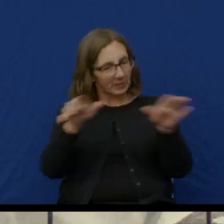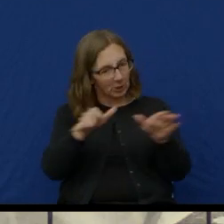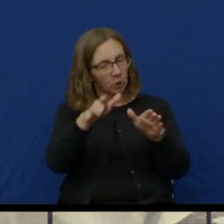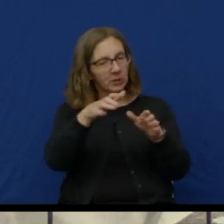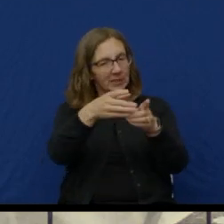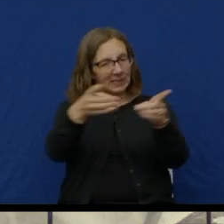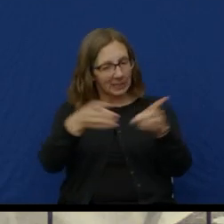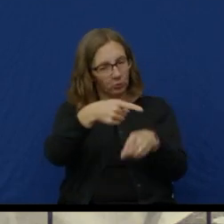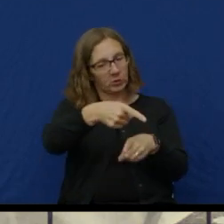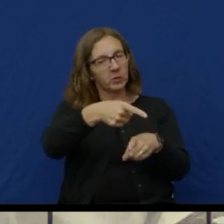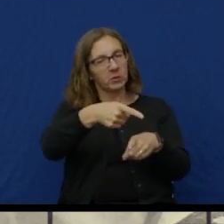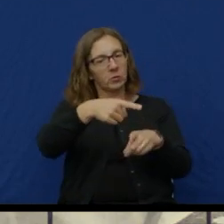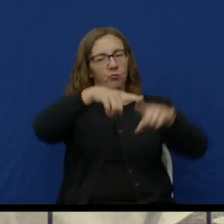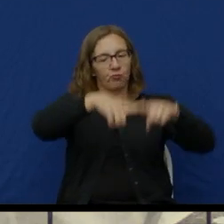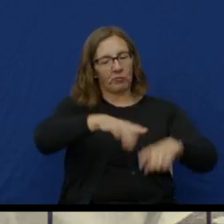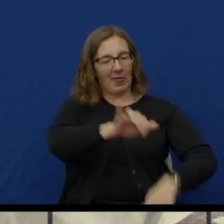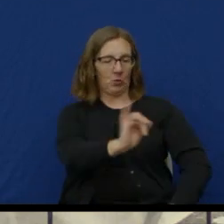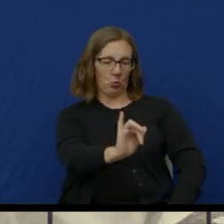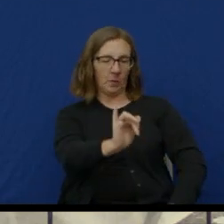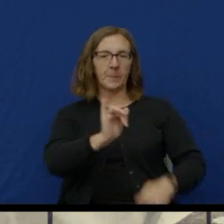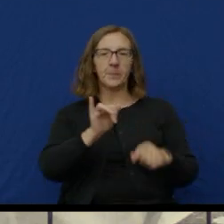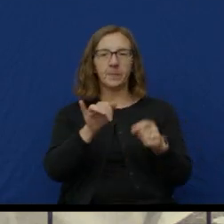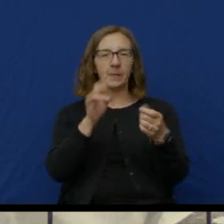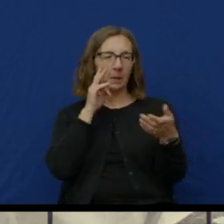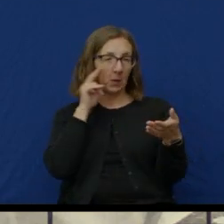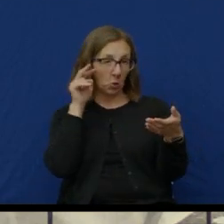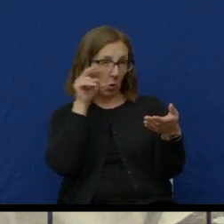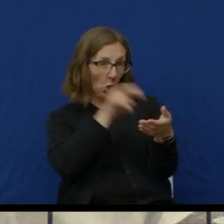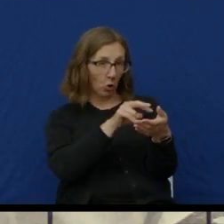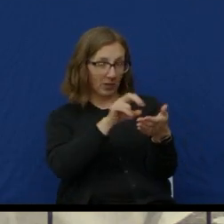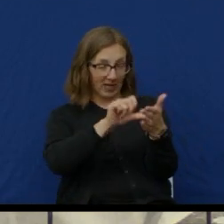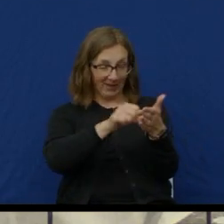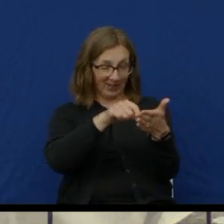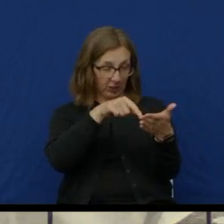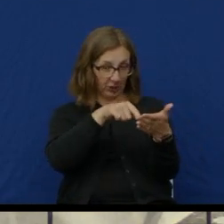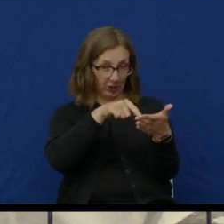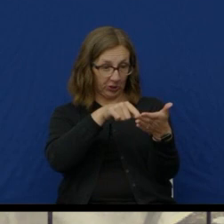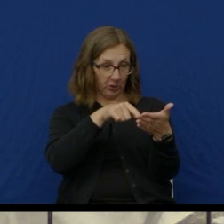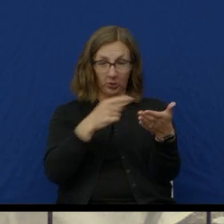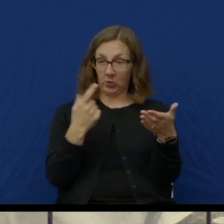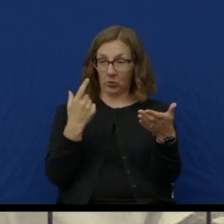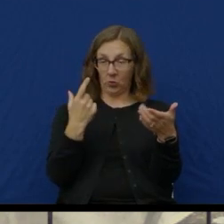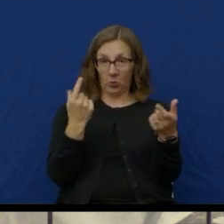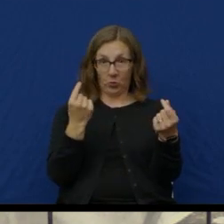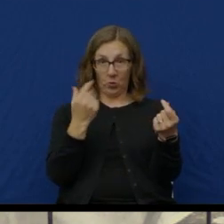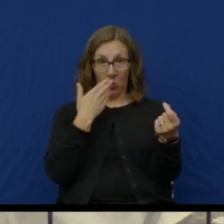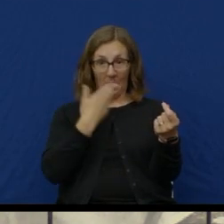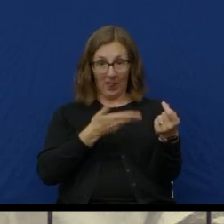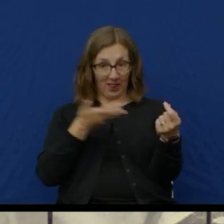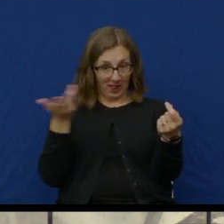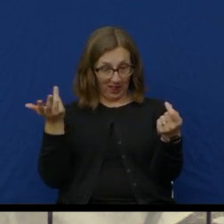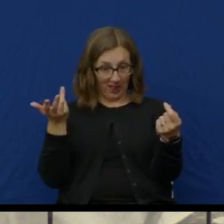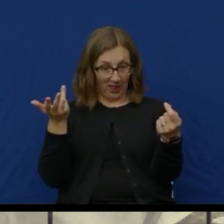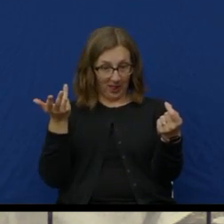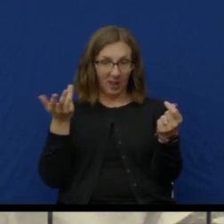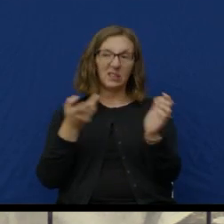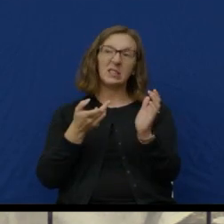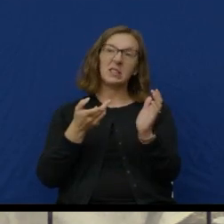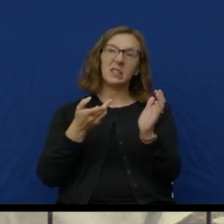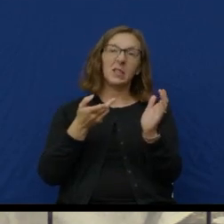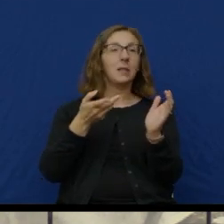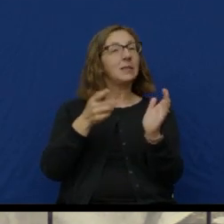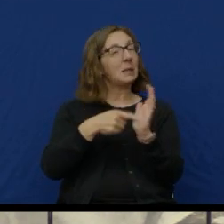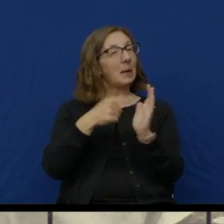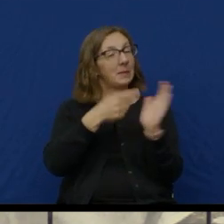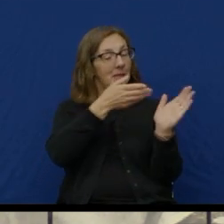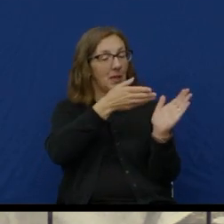as well. When you'll see in the areas of emphasis, the things that we want to keep on doing well, because sometimes in planning, all you're focused in